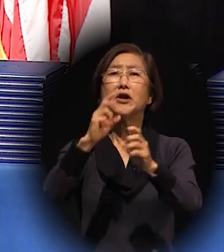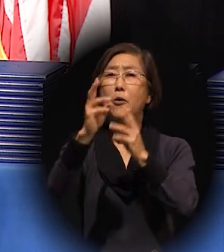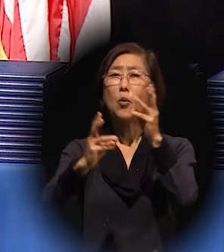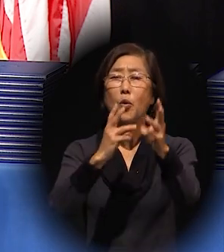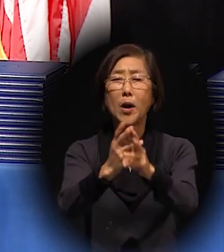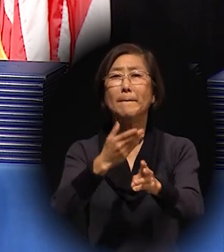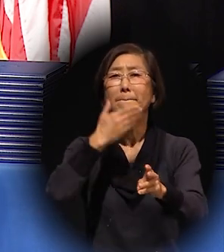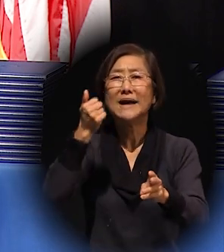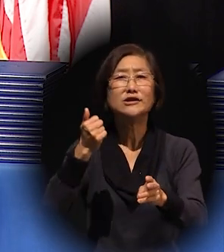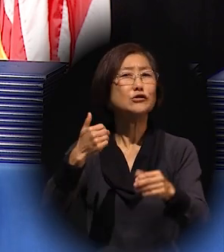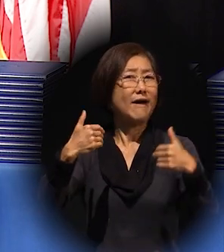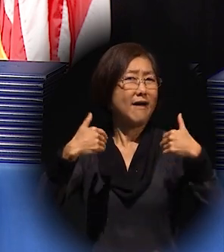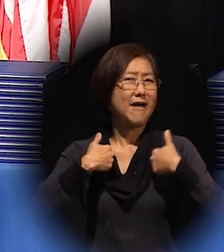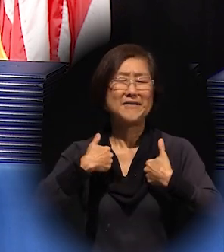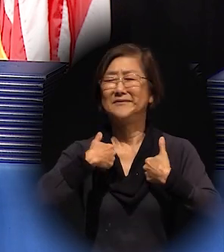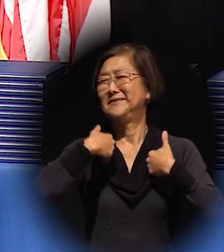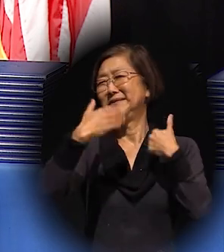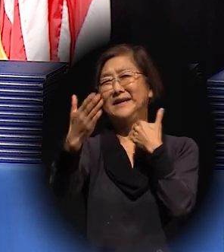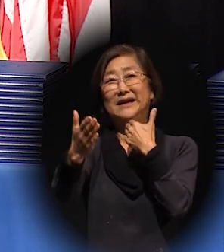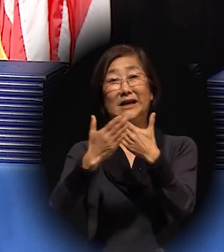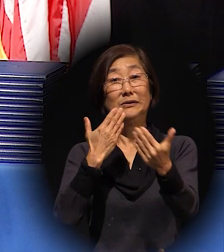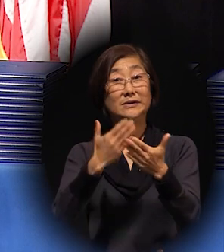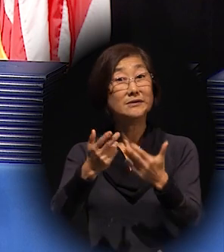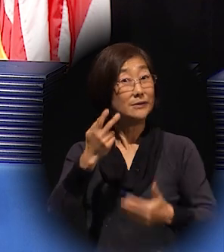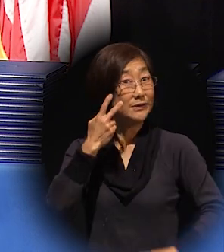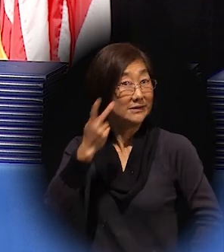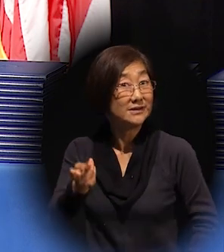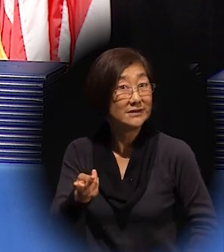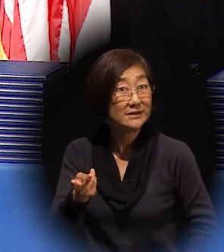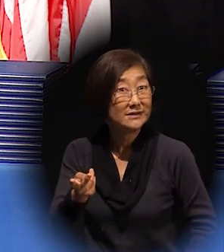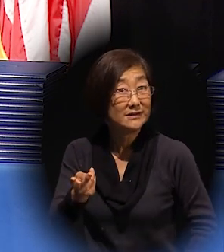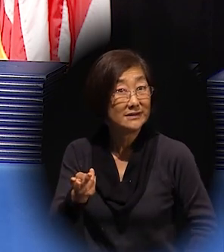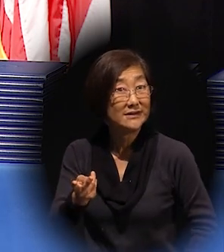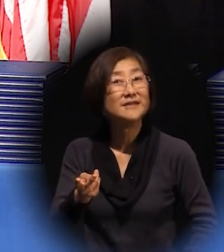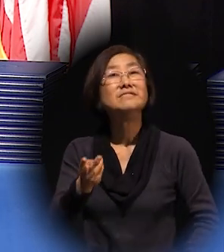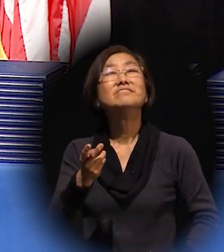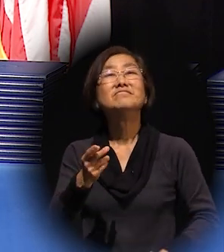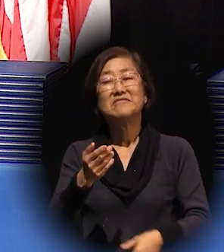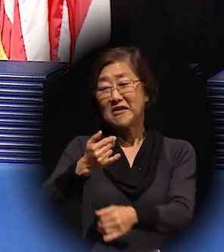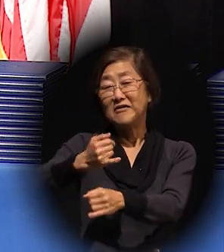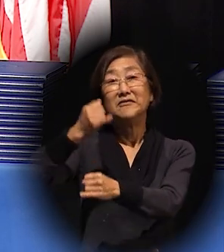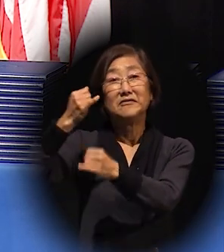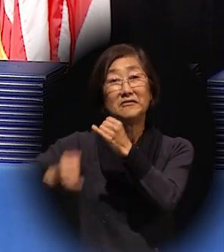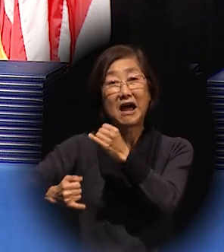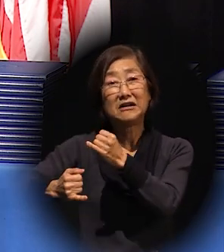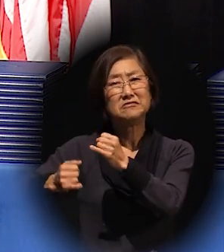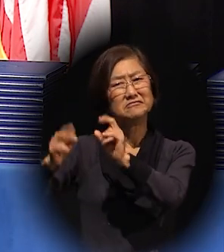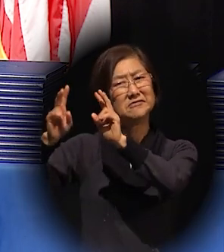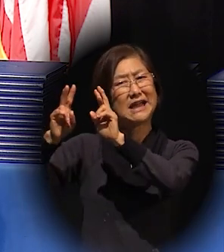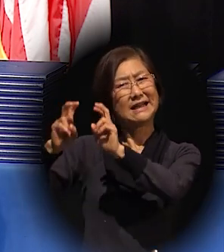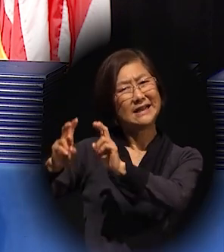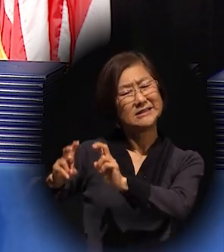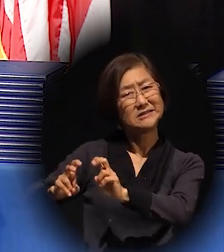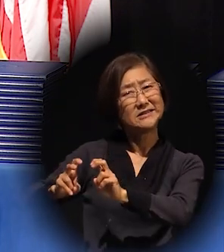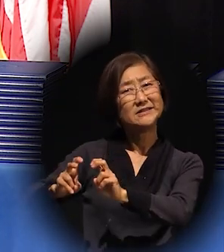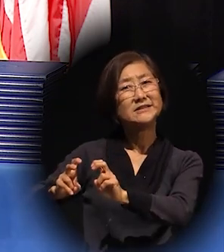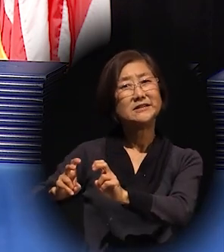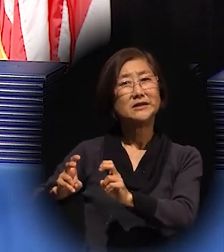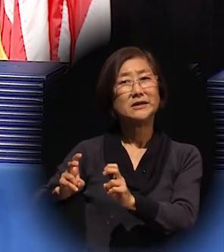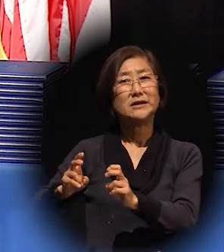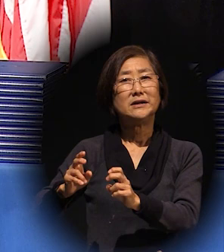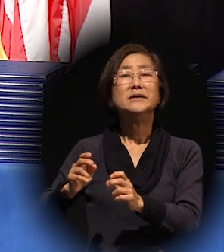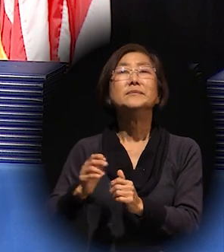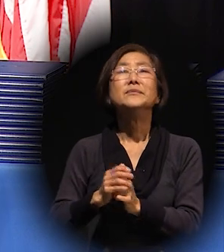Give the world the best you've got anyway. You see, in the final analysis, it